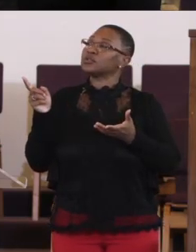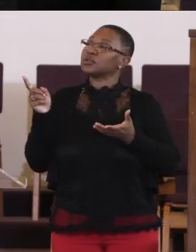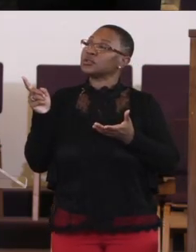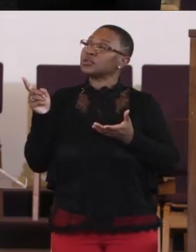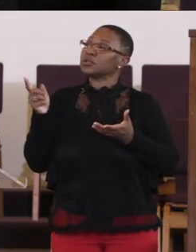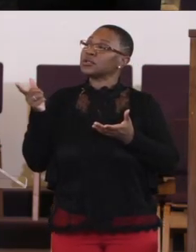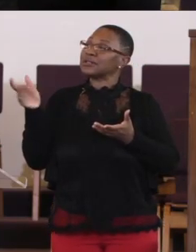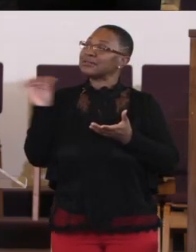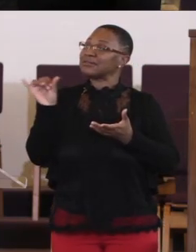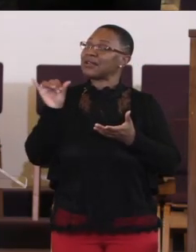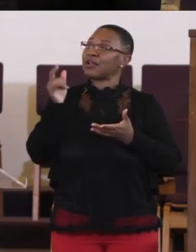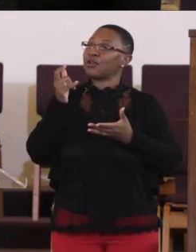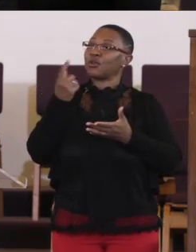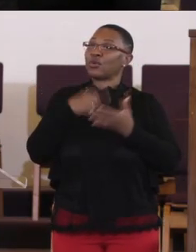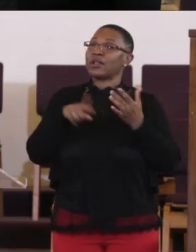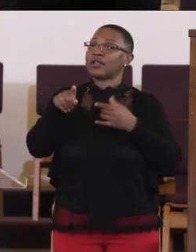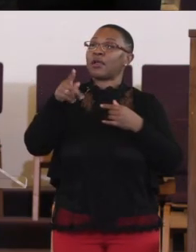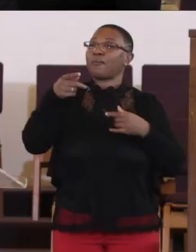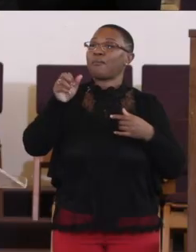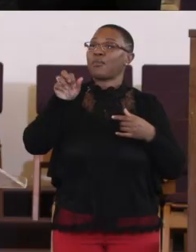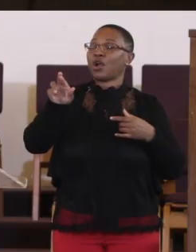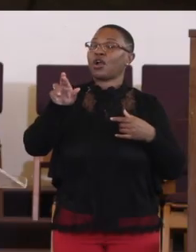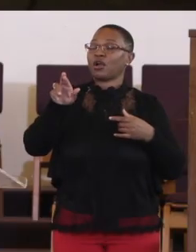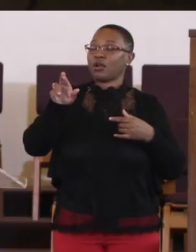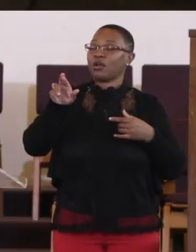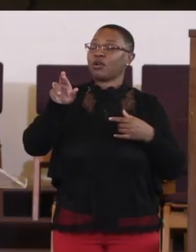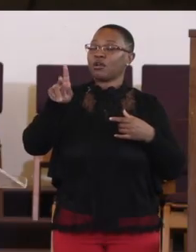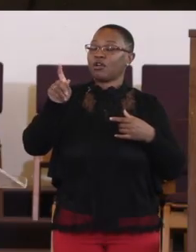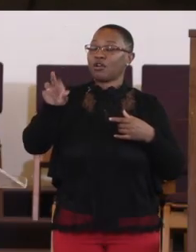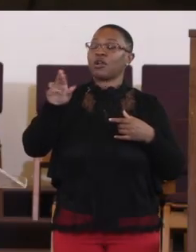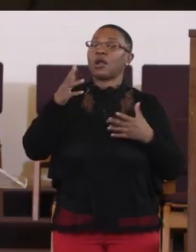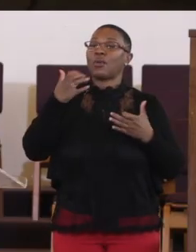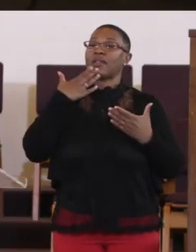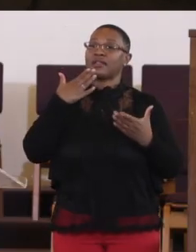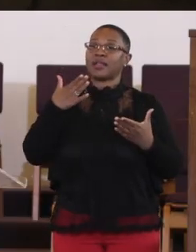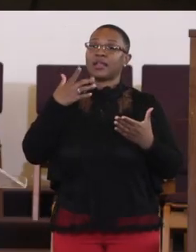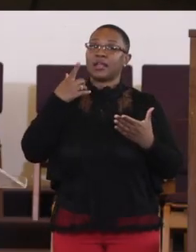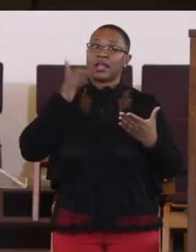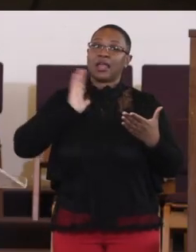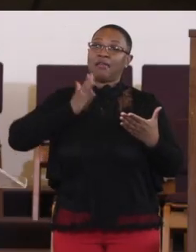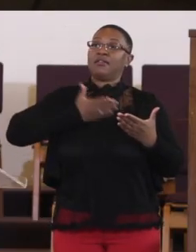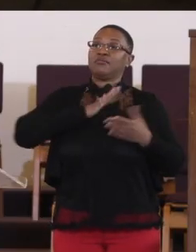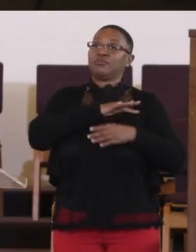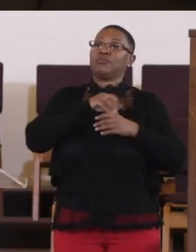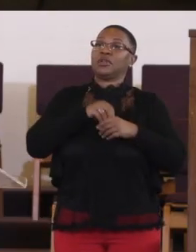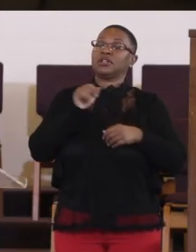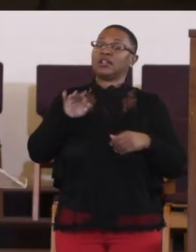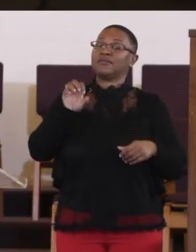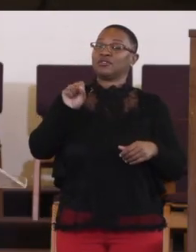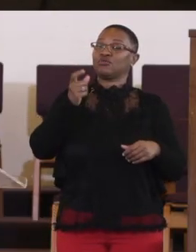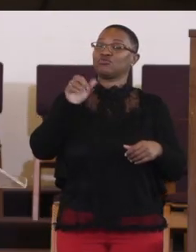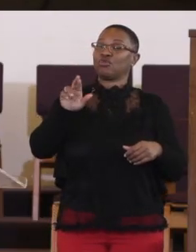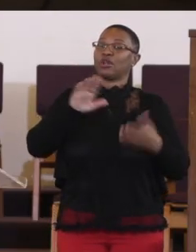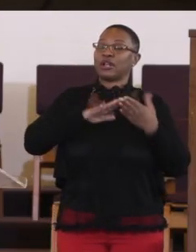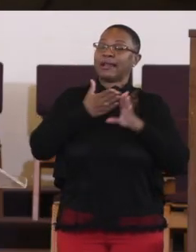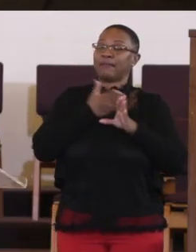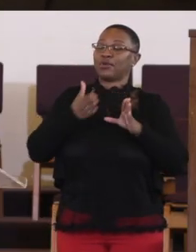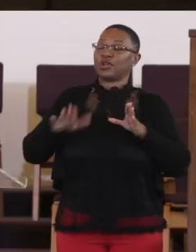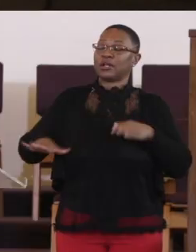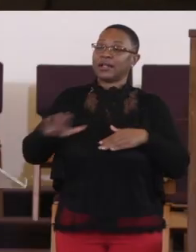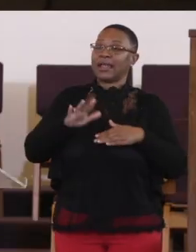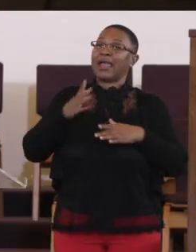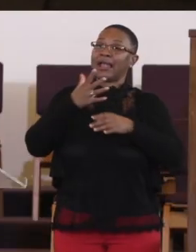Same thing as Ms. Parker was saying, that I wanted to thank us for being a part of the solar neighborhood. I got